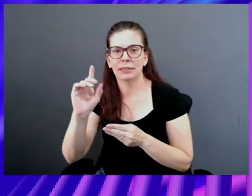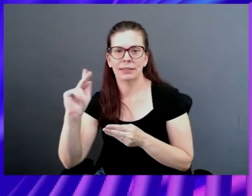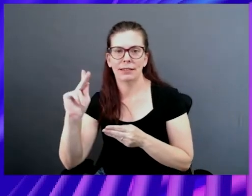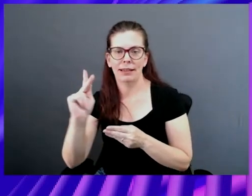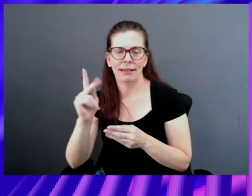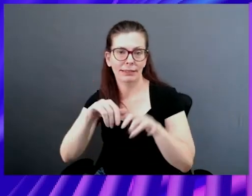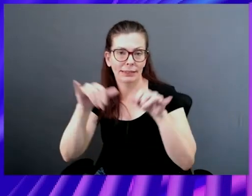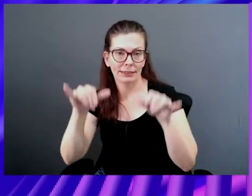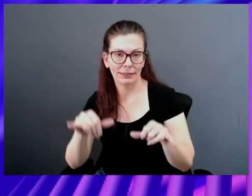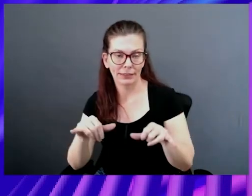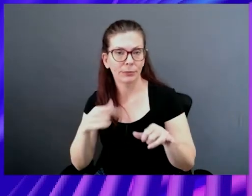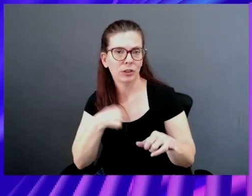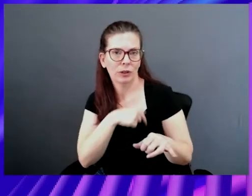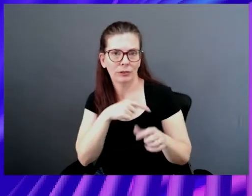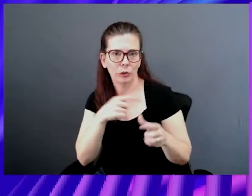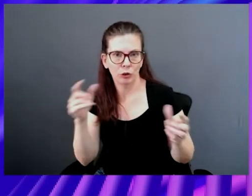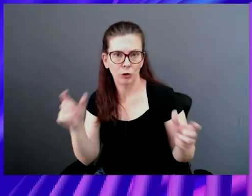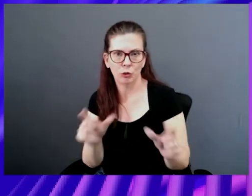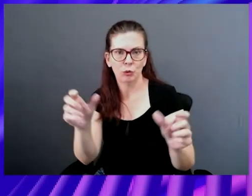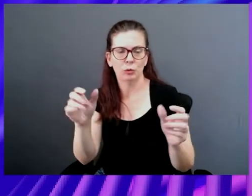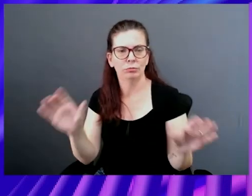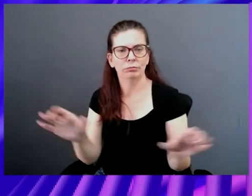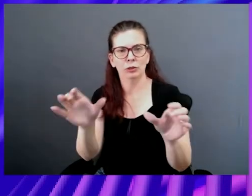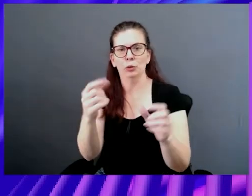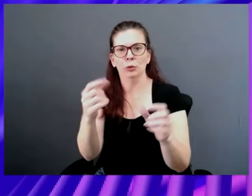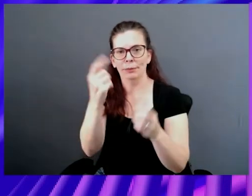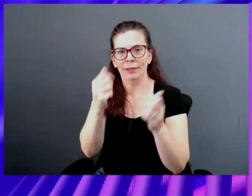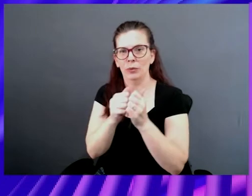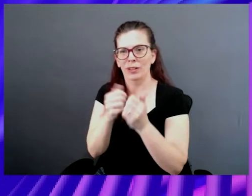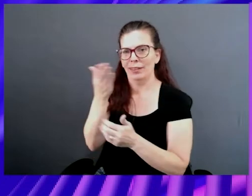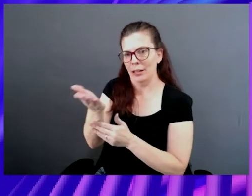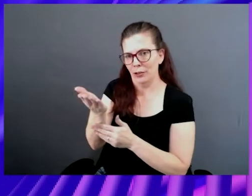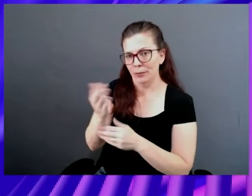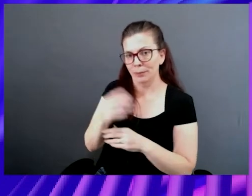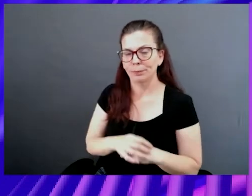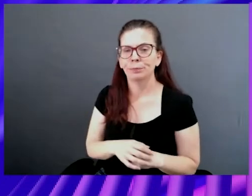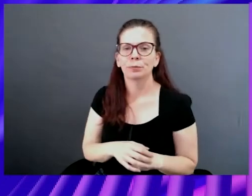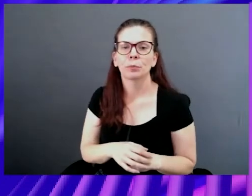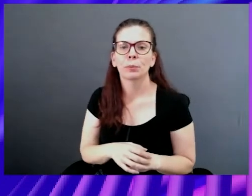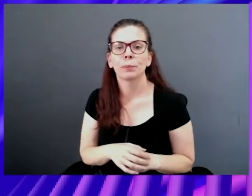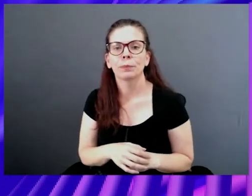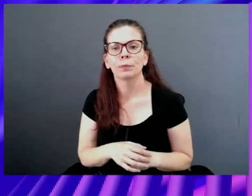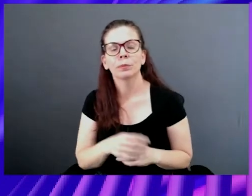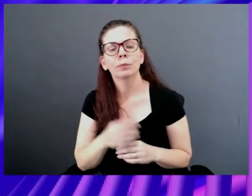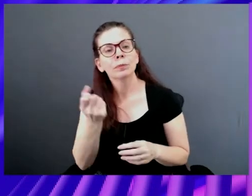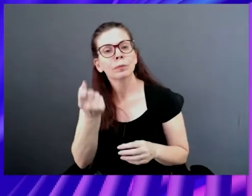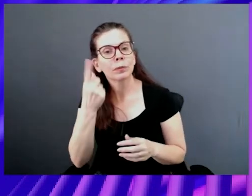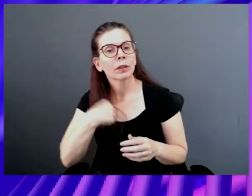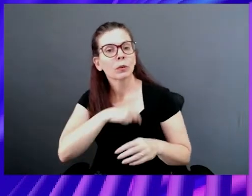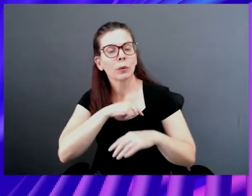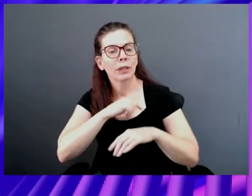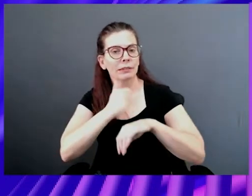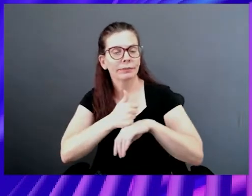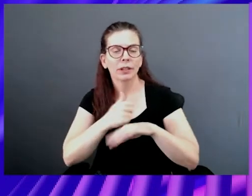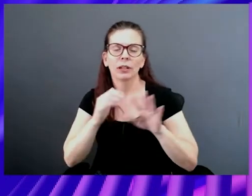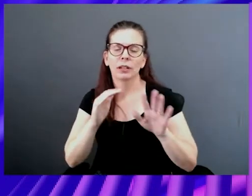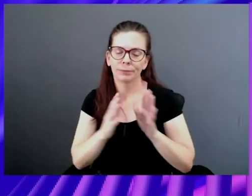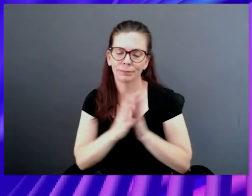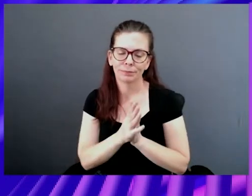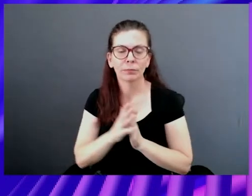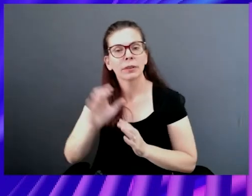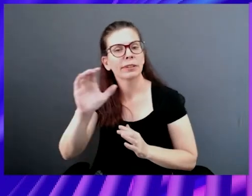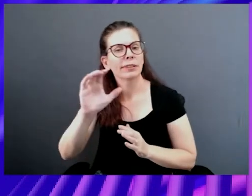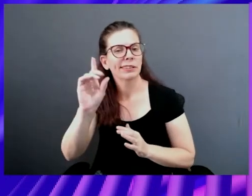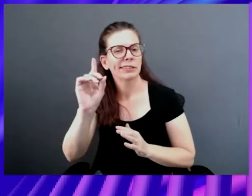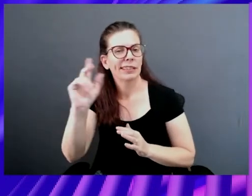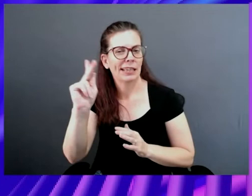do is actually do something with it there. Now, the way we laid out, I mean, the CDK project, and you